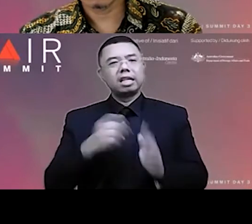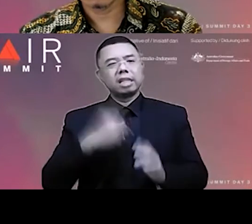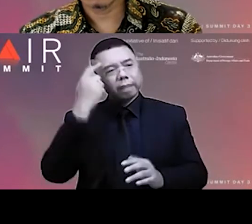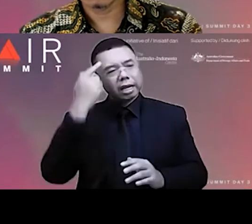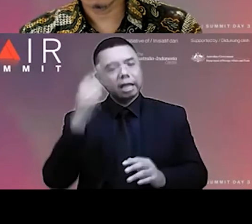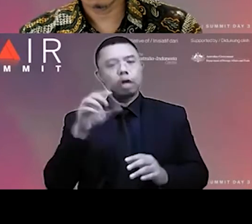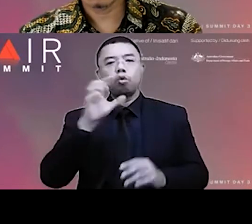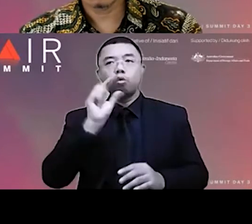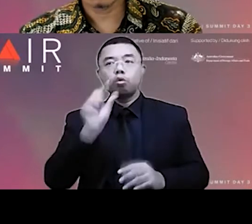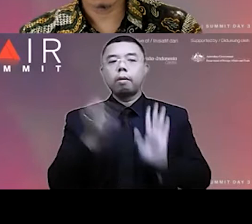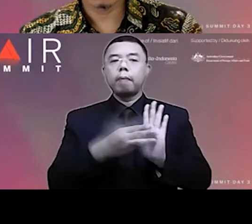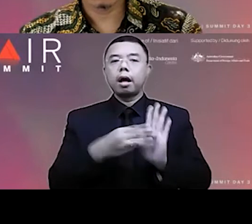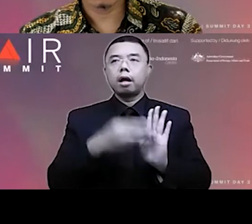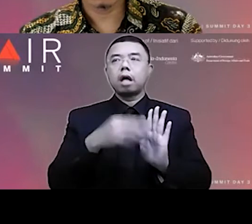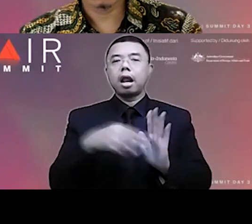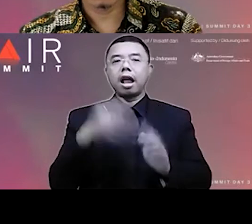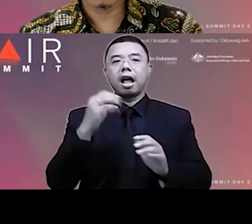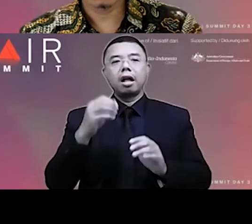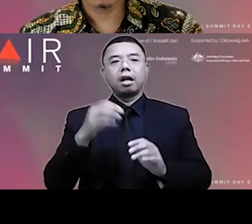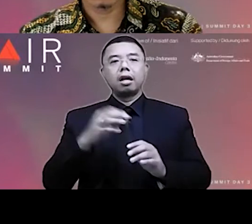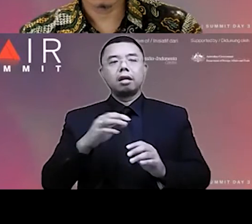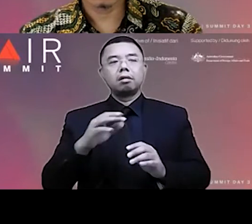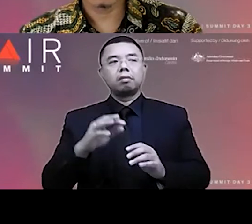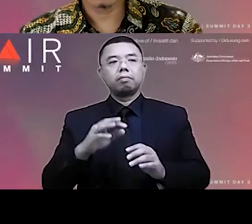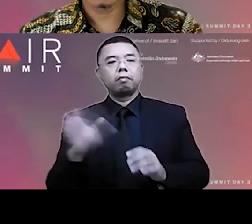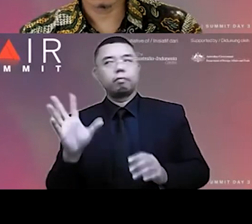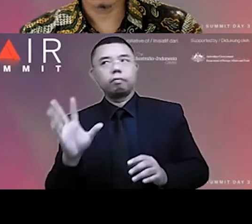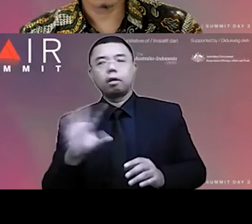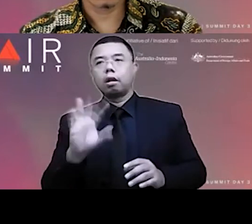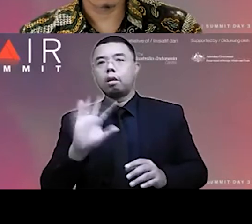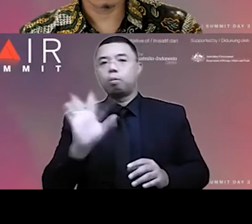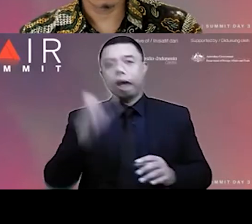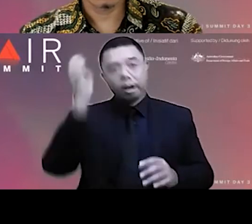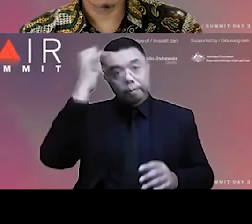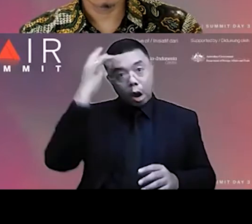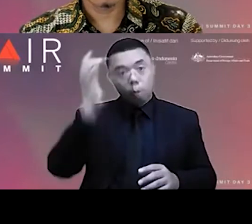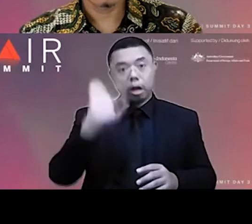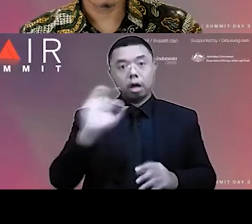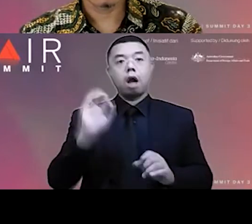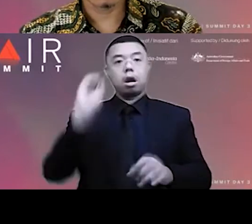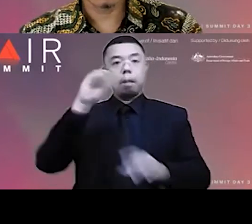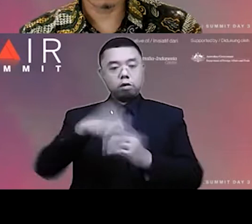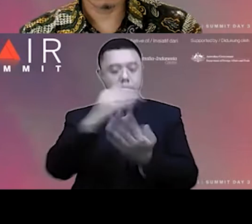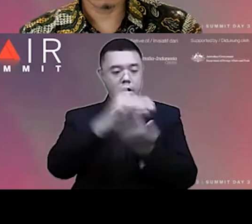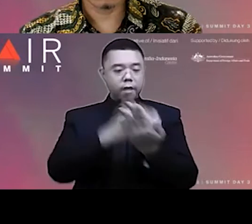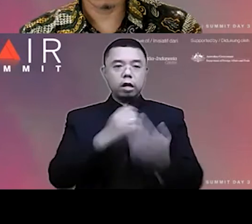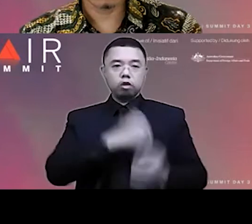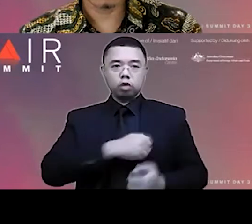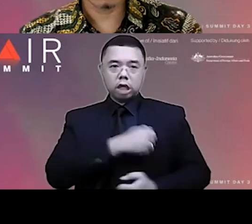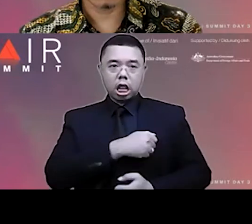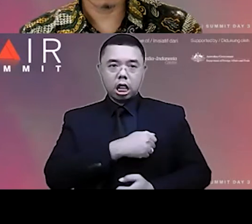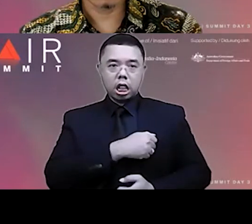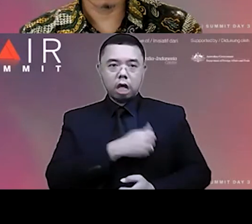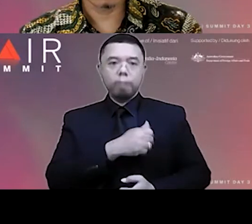the official system, but we provide a lot of social processing program for them.